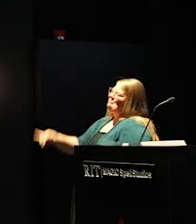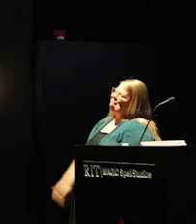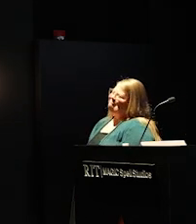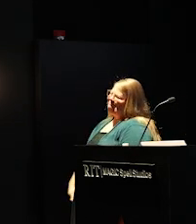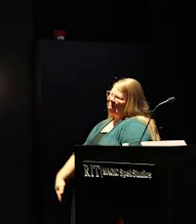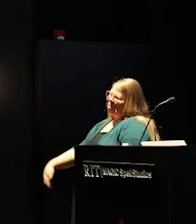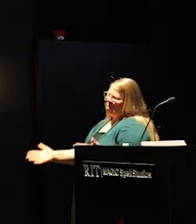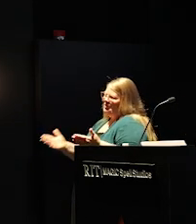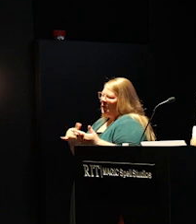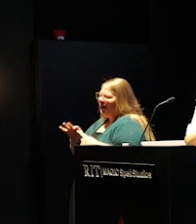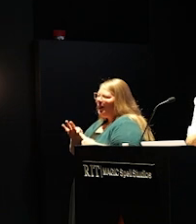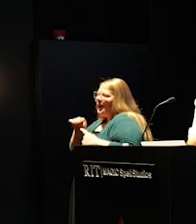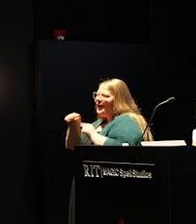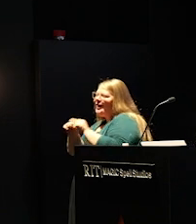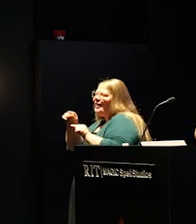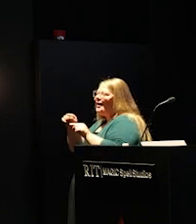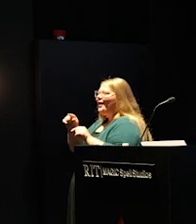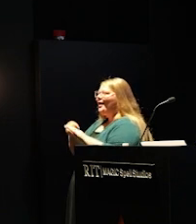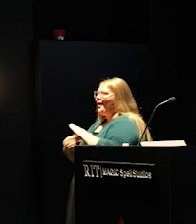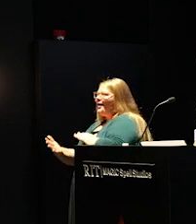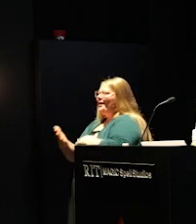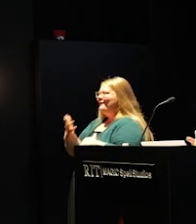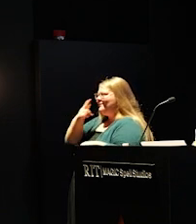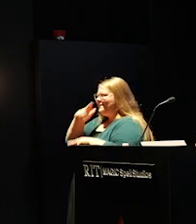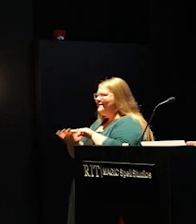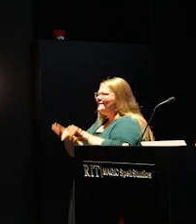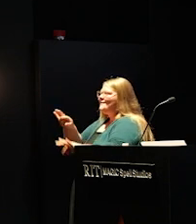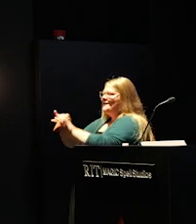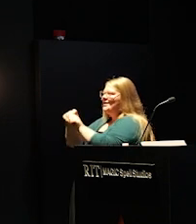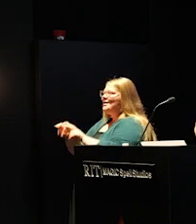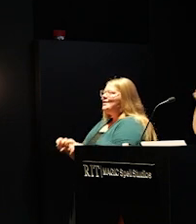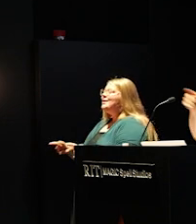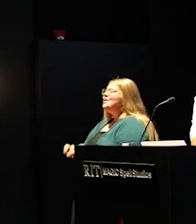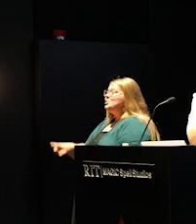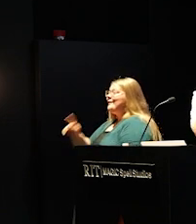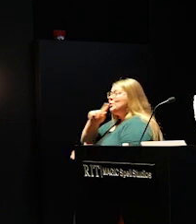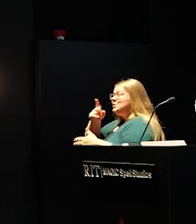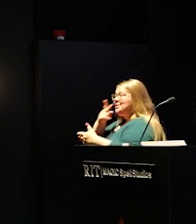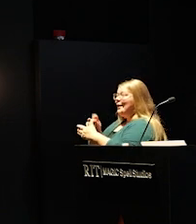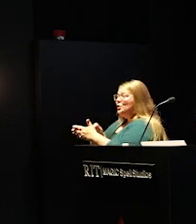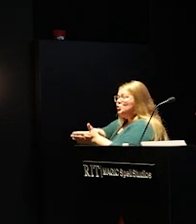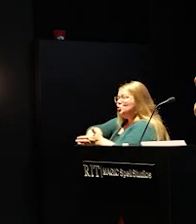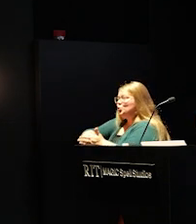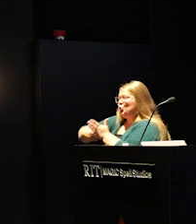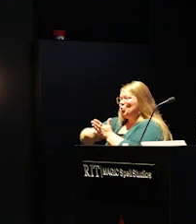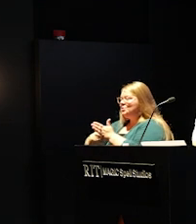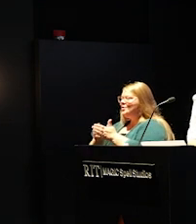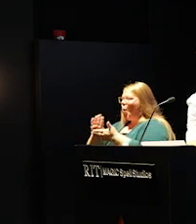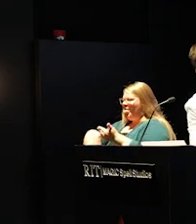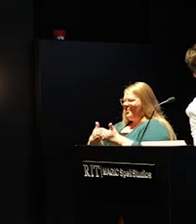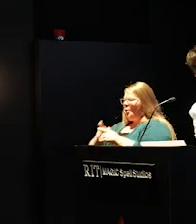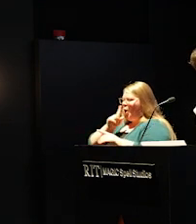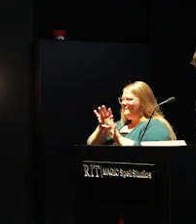panhead brass screws, are all turned. They're like this at Cure too. Look next time. They're all completely parallel.